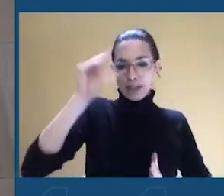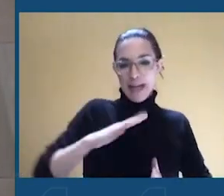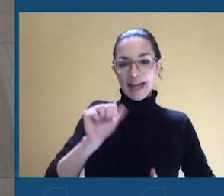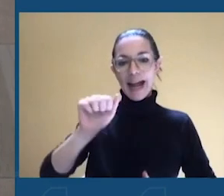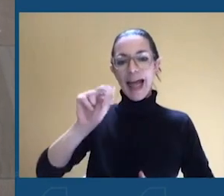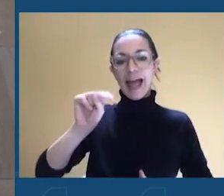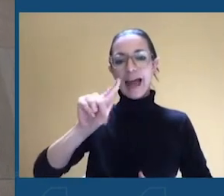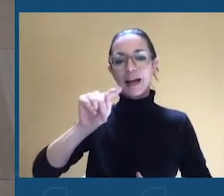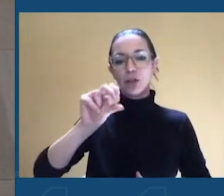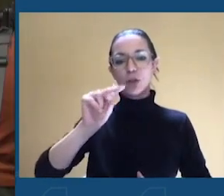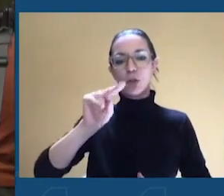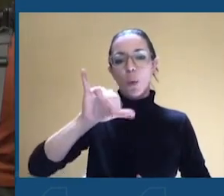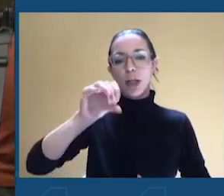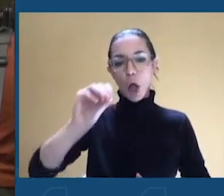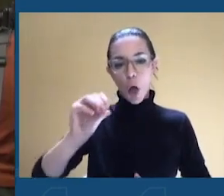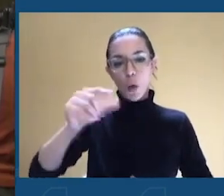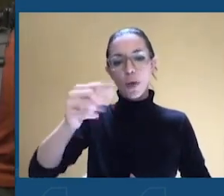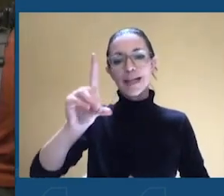Delgado.